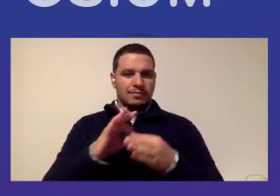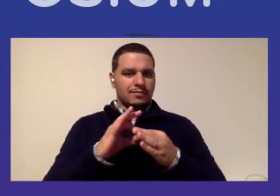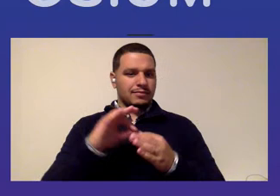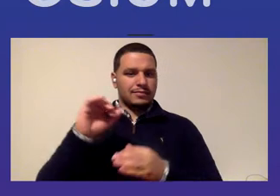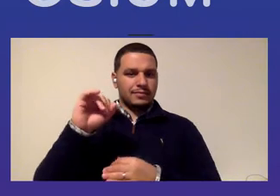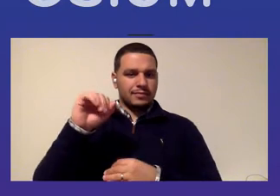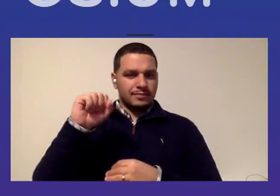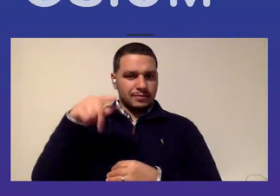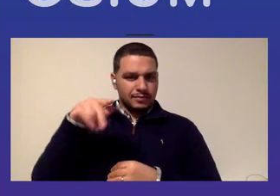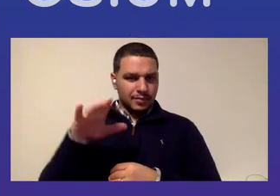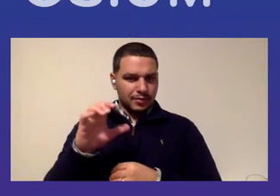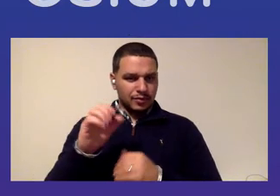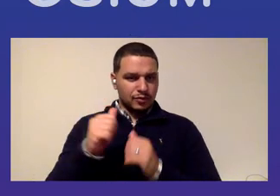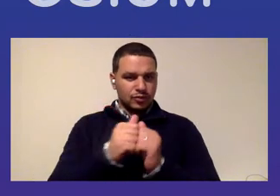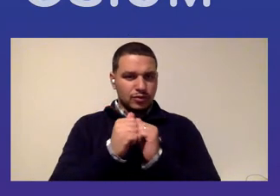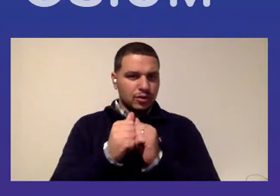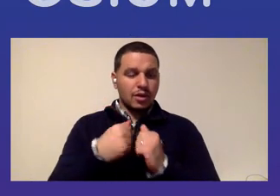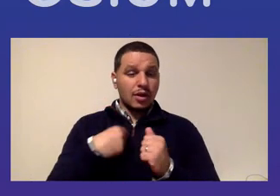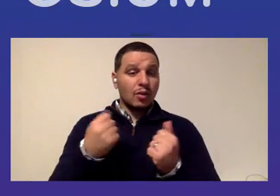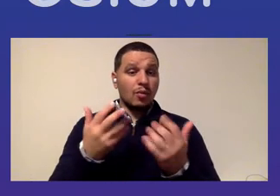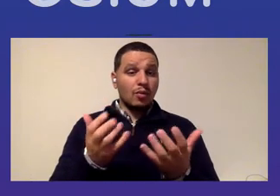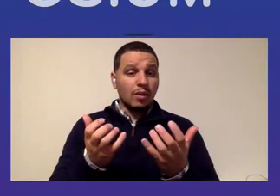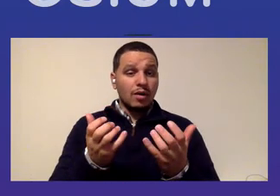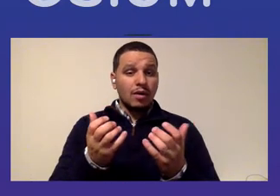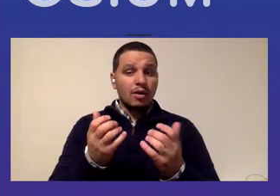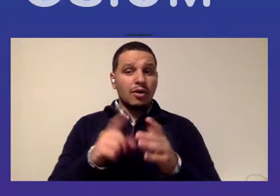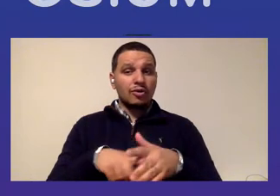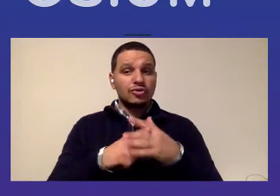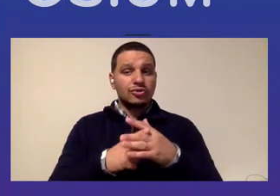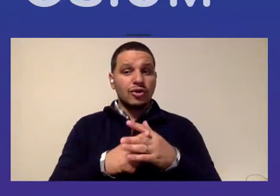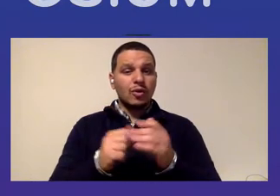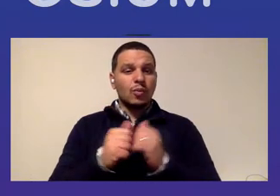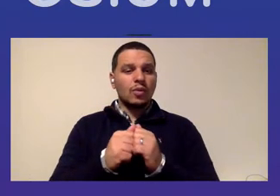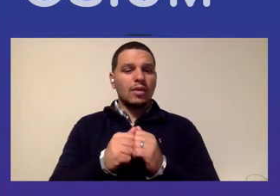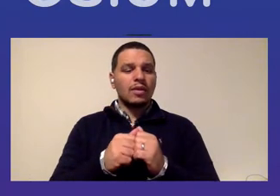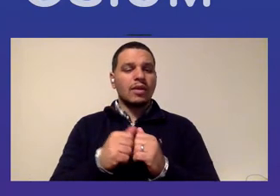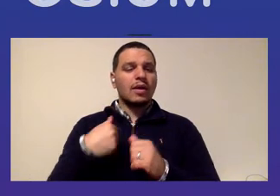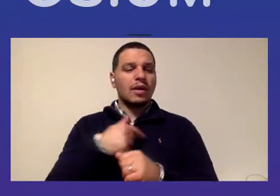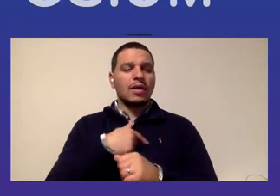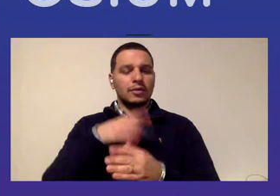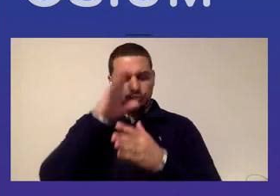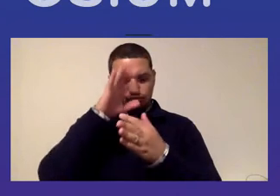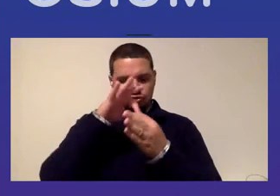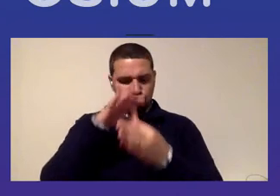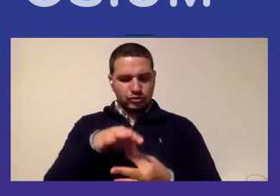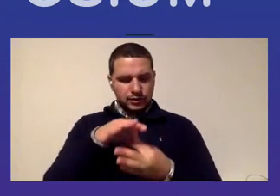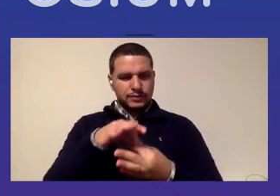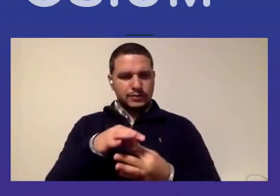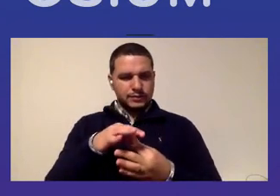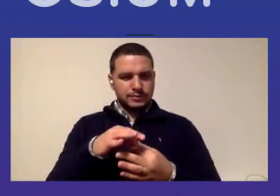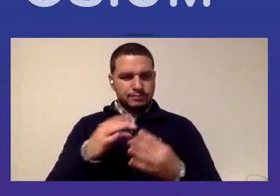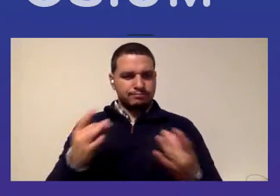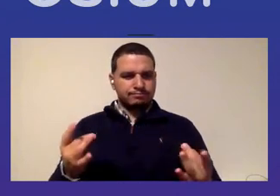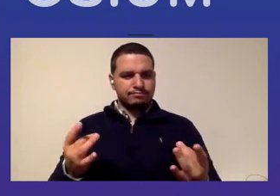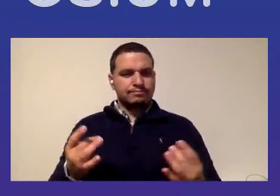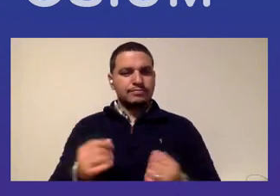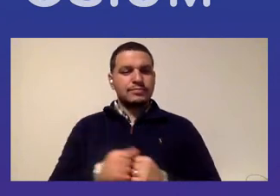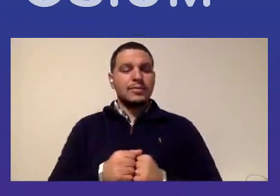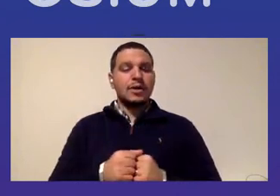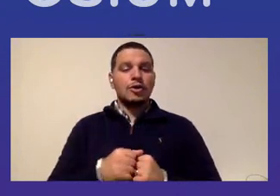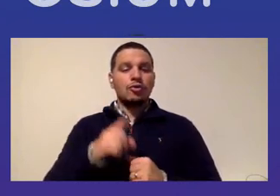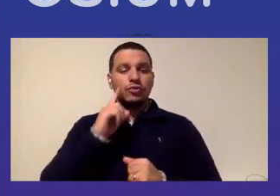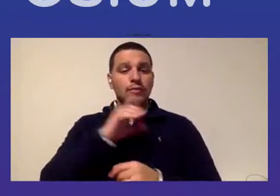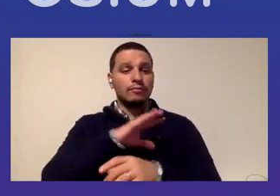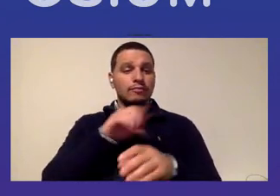I would like us to start with a grounding meditation. And so I'm gonna participate in this with you.